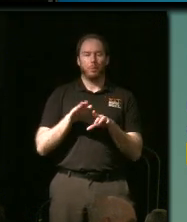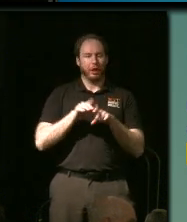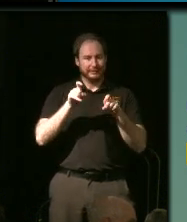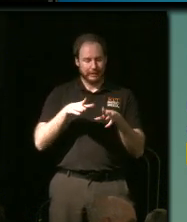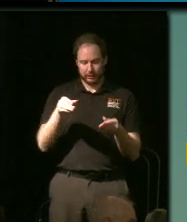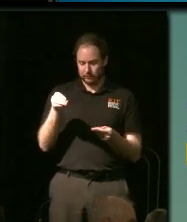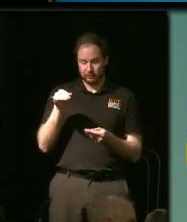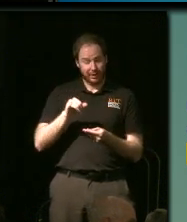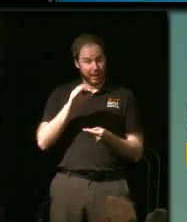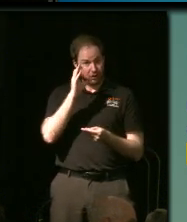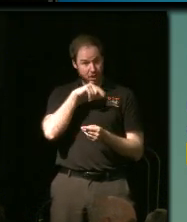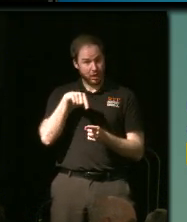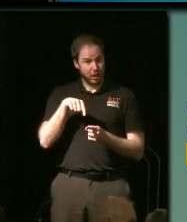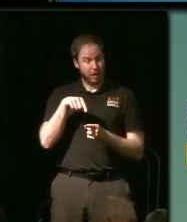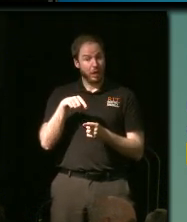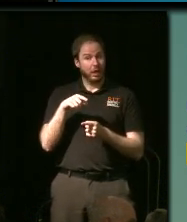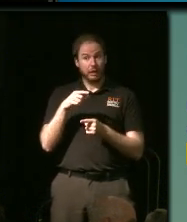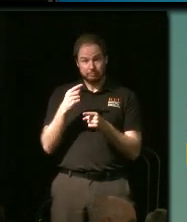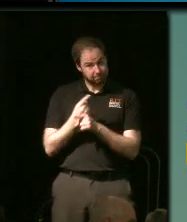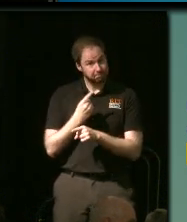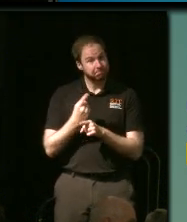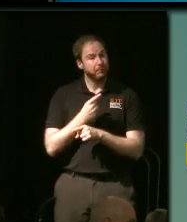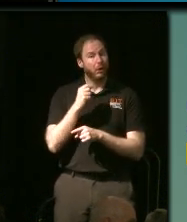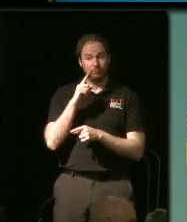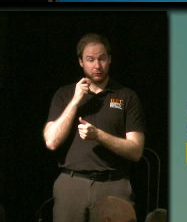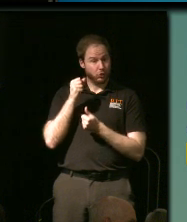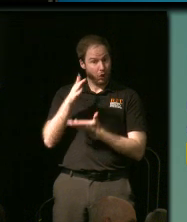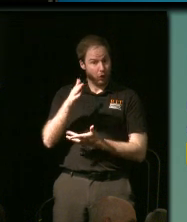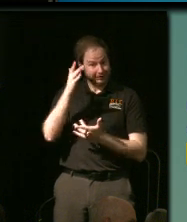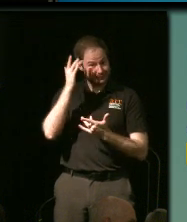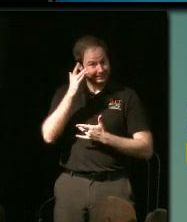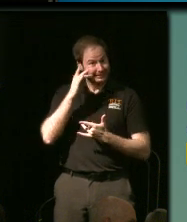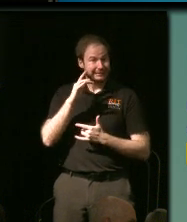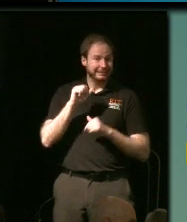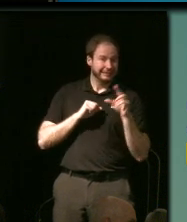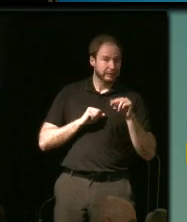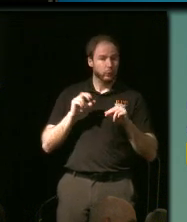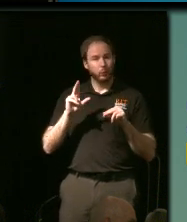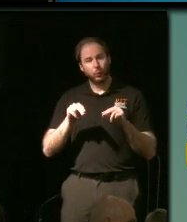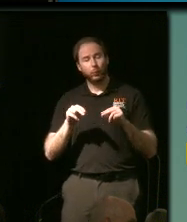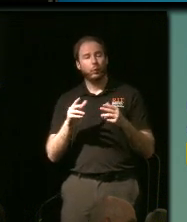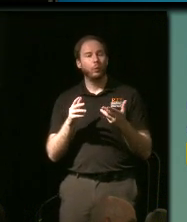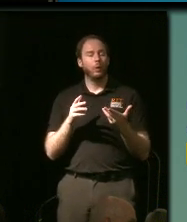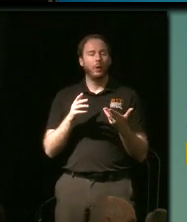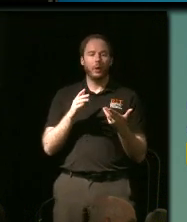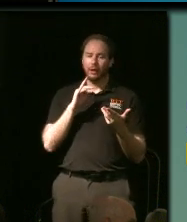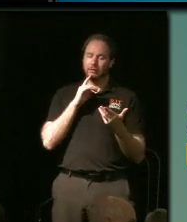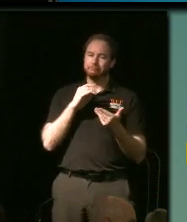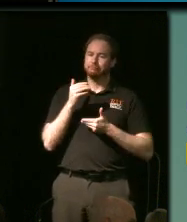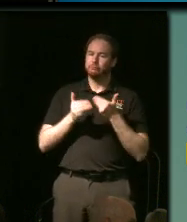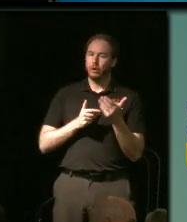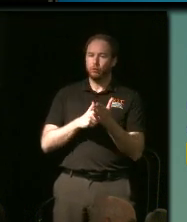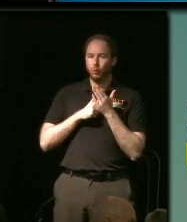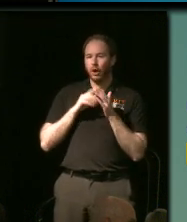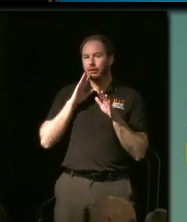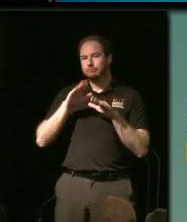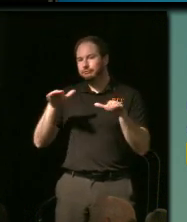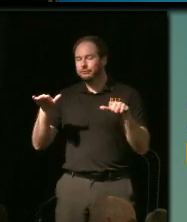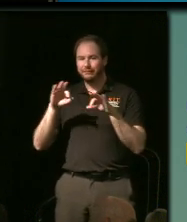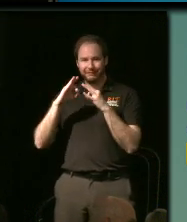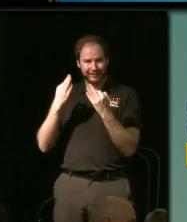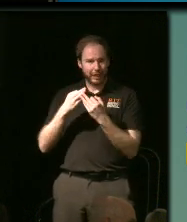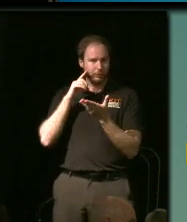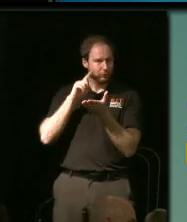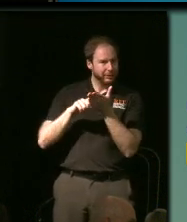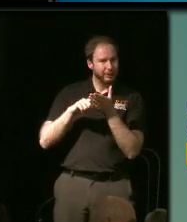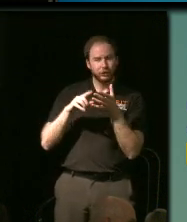decide, are those abnormalities causing your disease? And that's a process that involves other family members and a lot of research